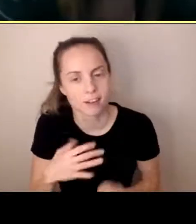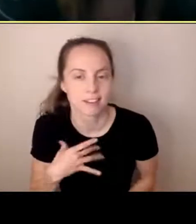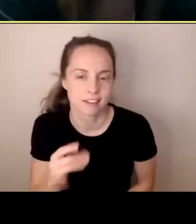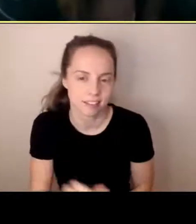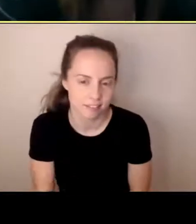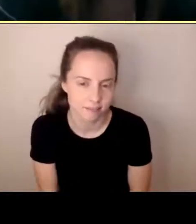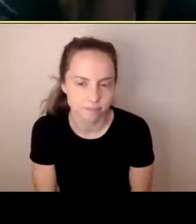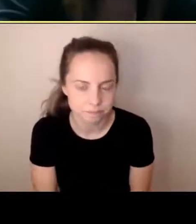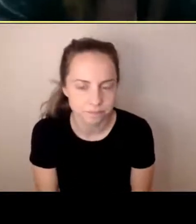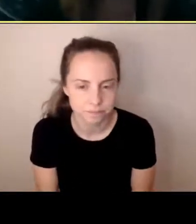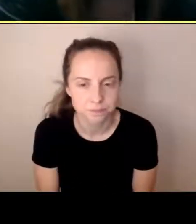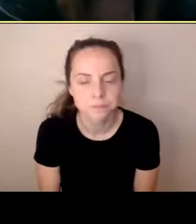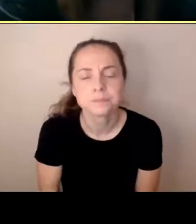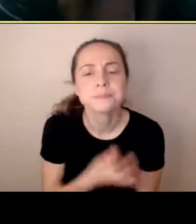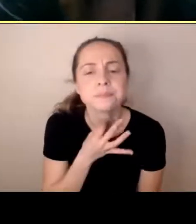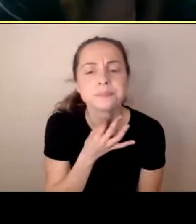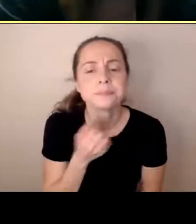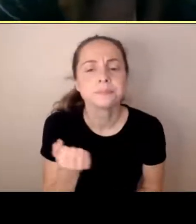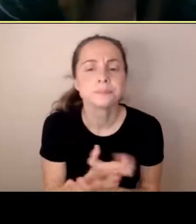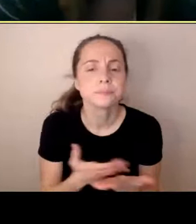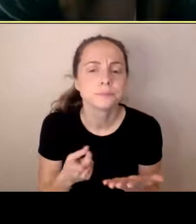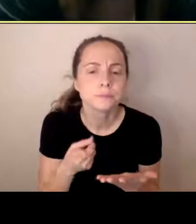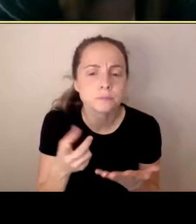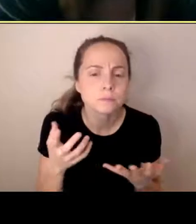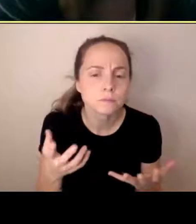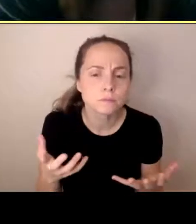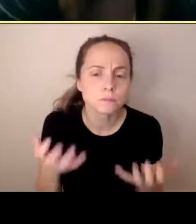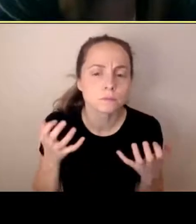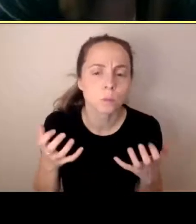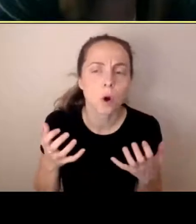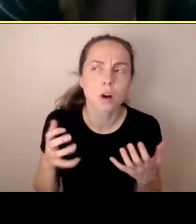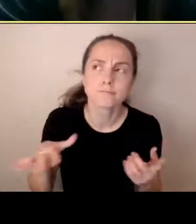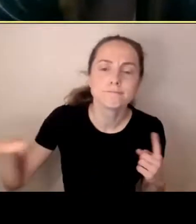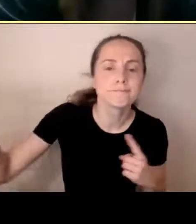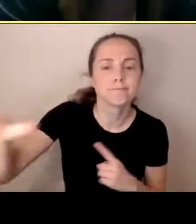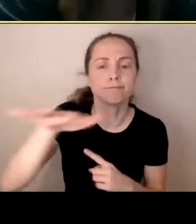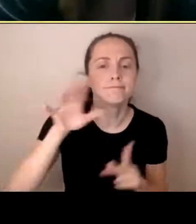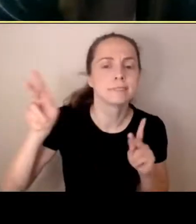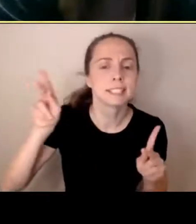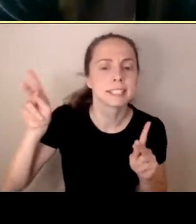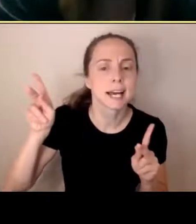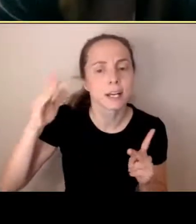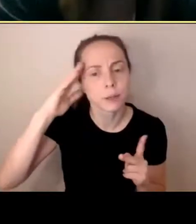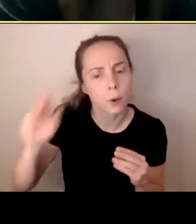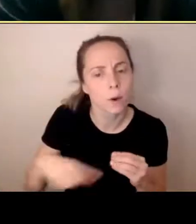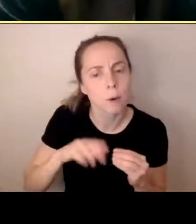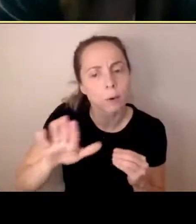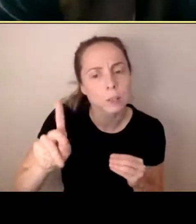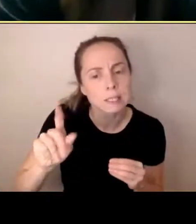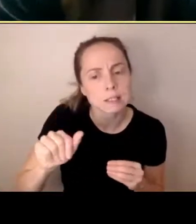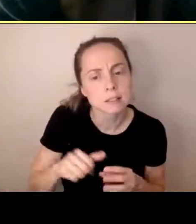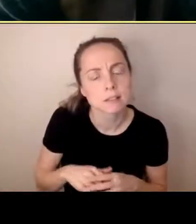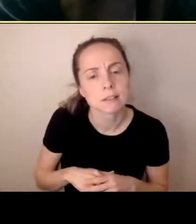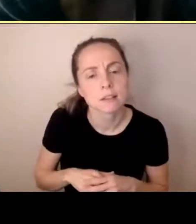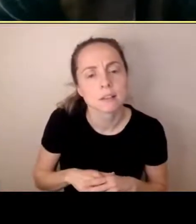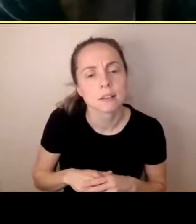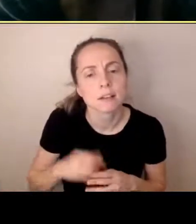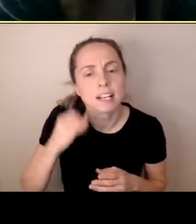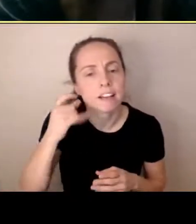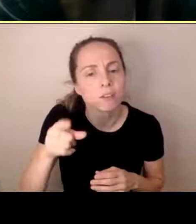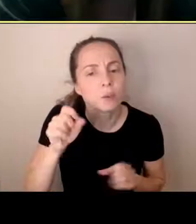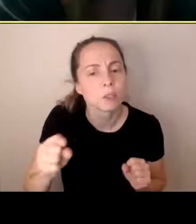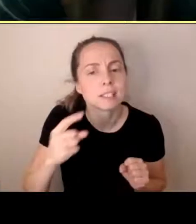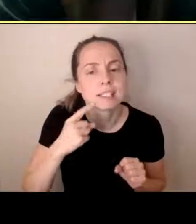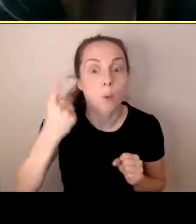anything that you would like society to know about your disability? Like if you could say one thing